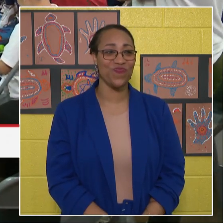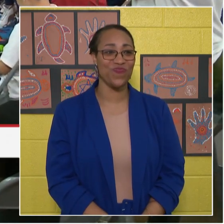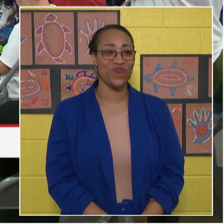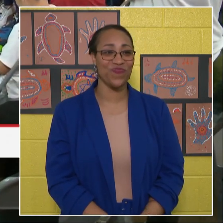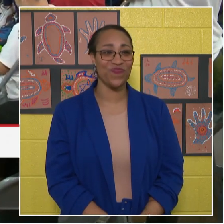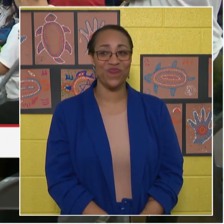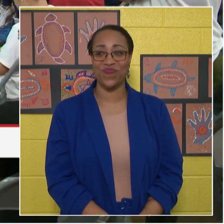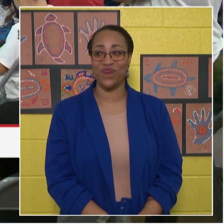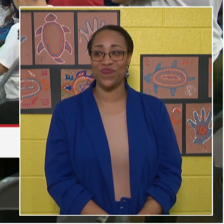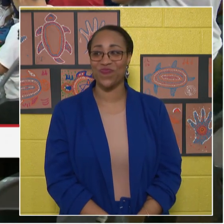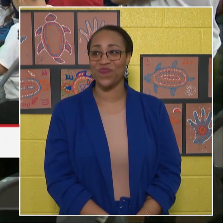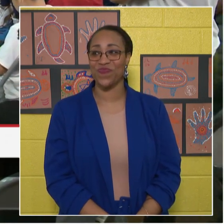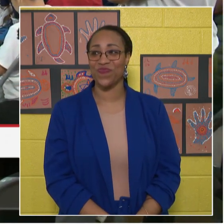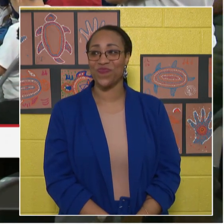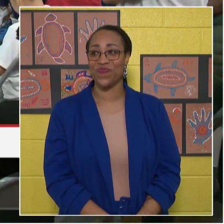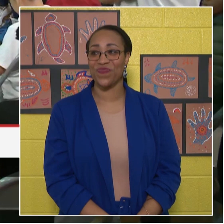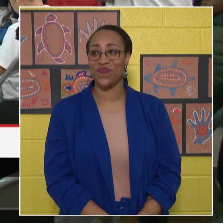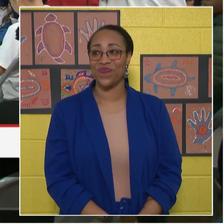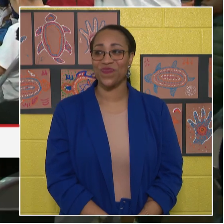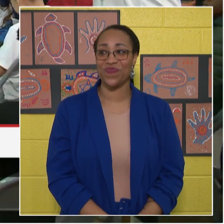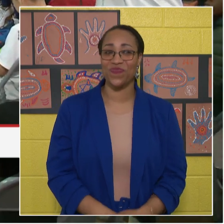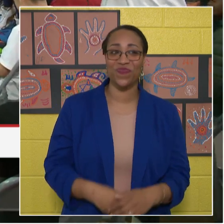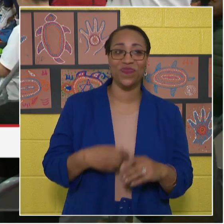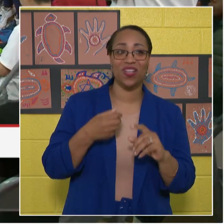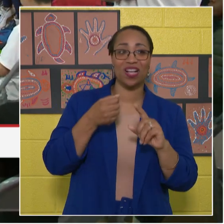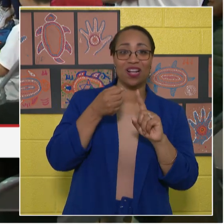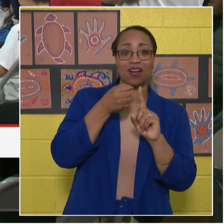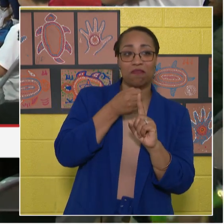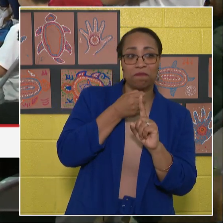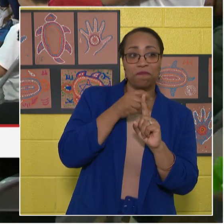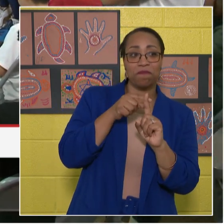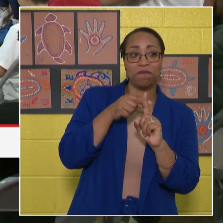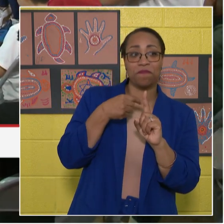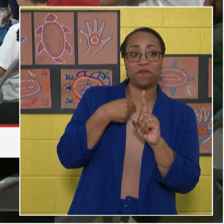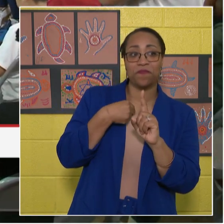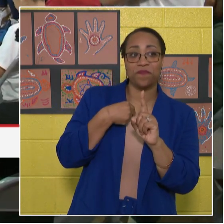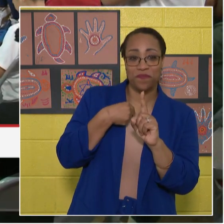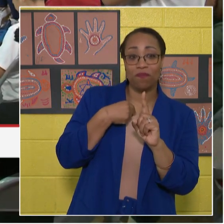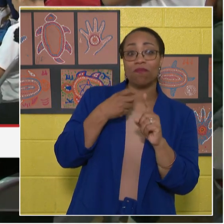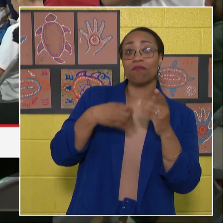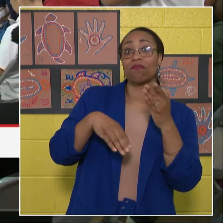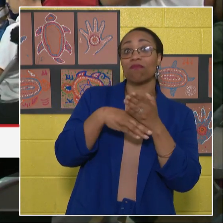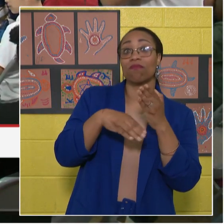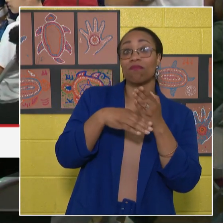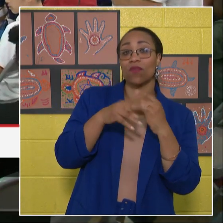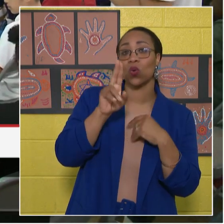interesting is like DC United. You like DC United, yes? Yeah, because